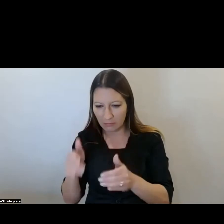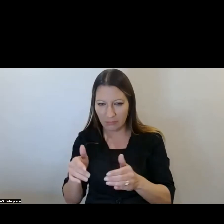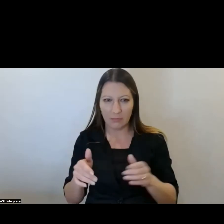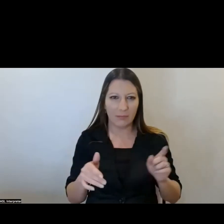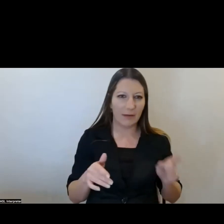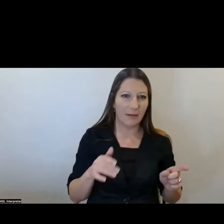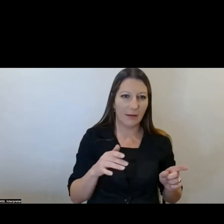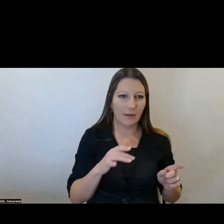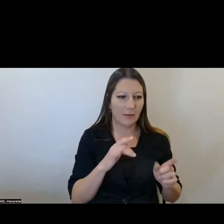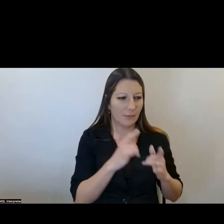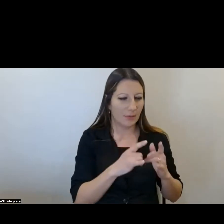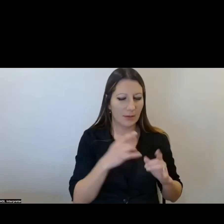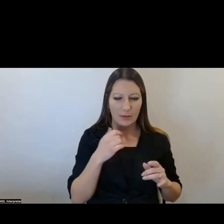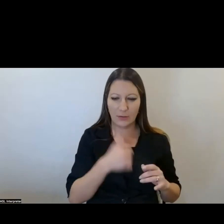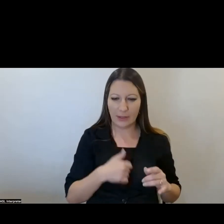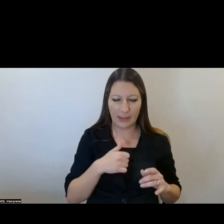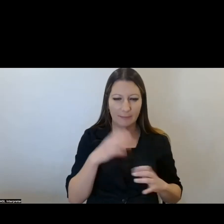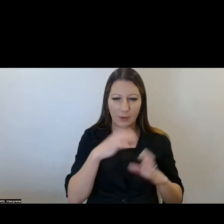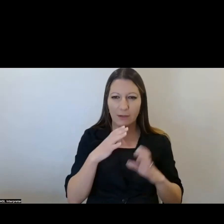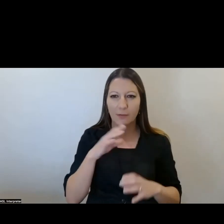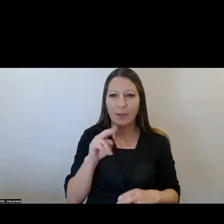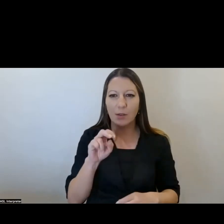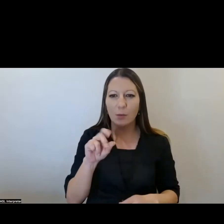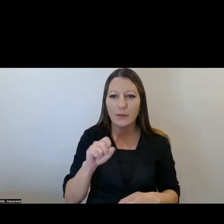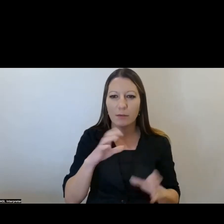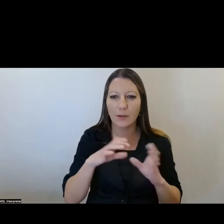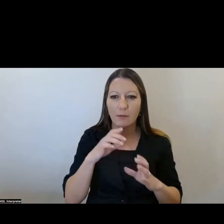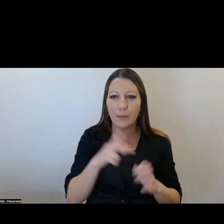Sorry, I'm having a little trouble finding it. I found it.